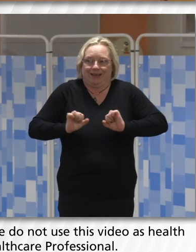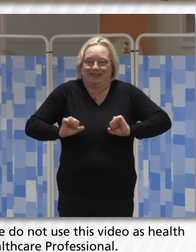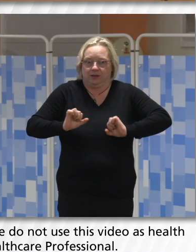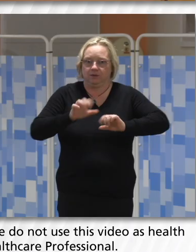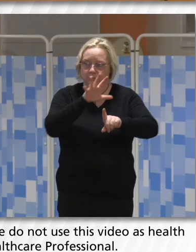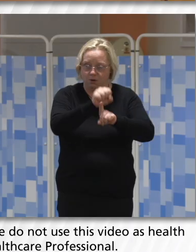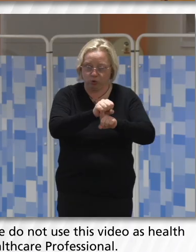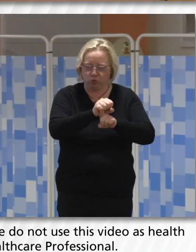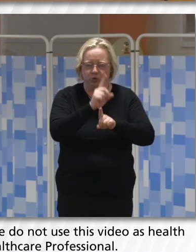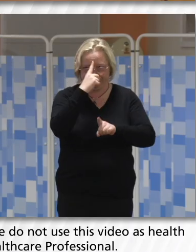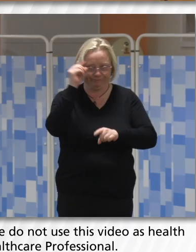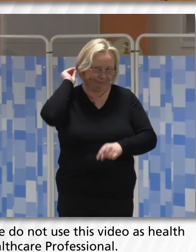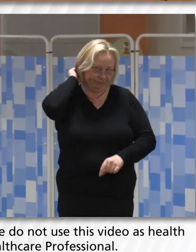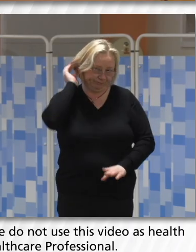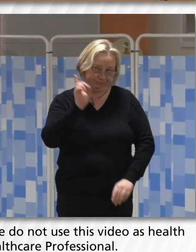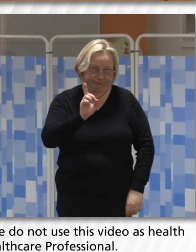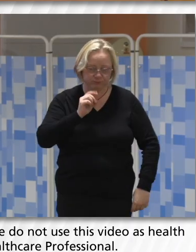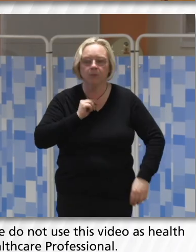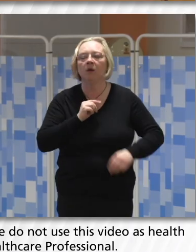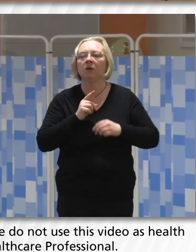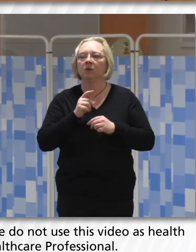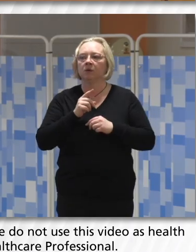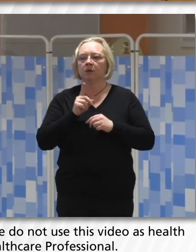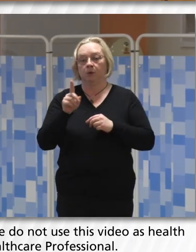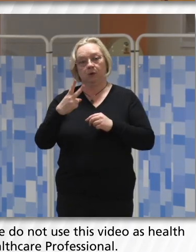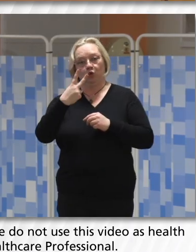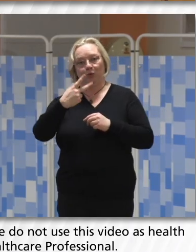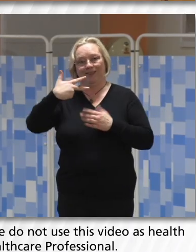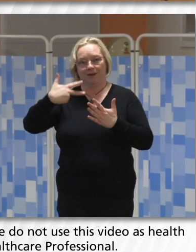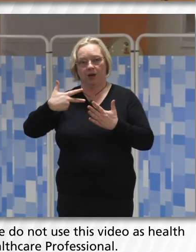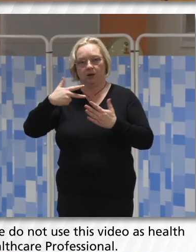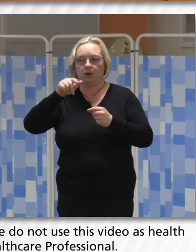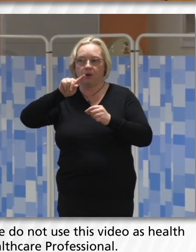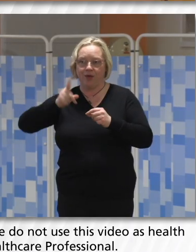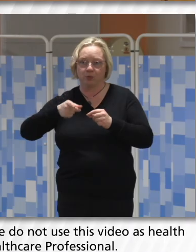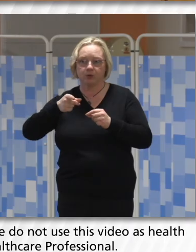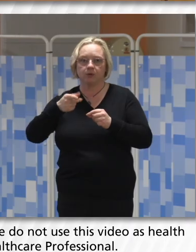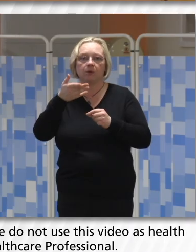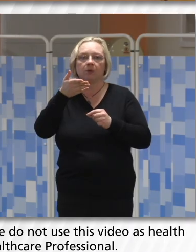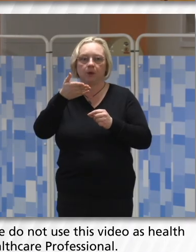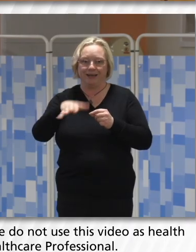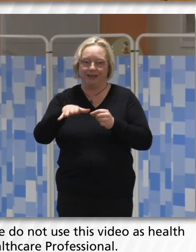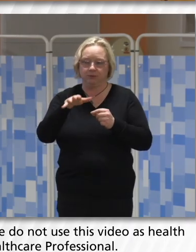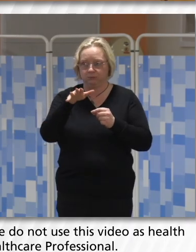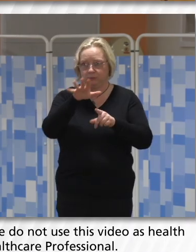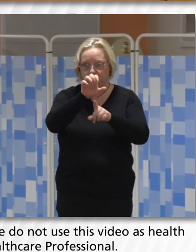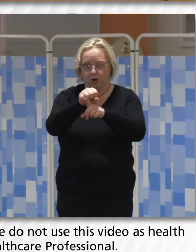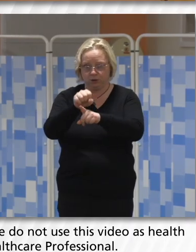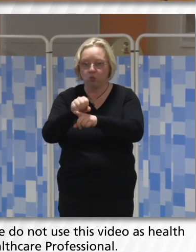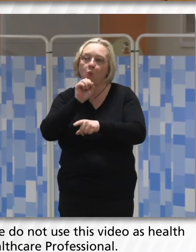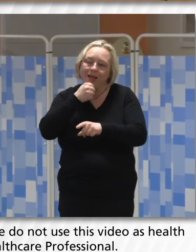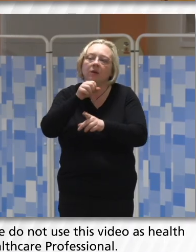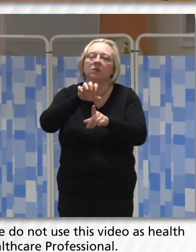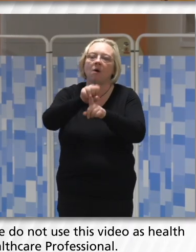park that bit at the side. But for those 28,000 people, that's 1 person being diagnosed every 20 minutes.